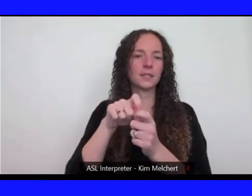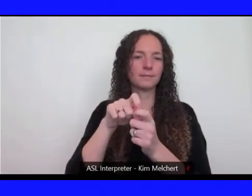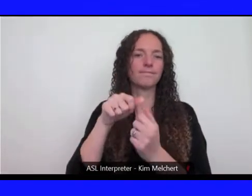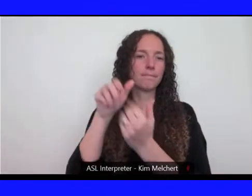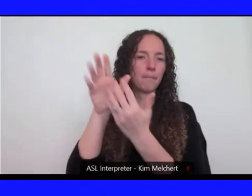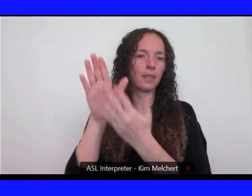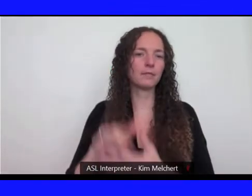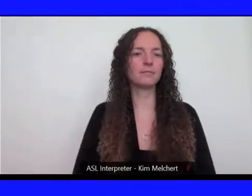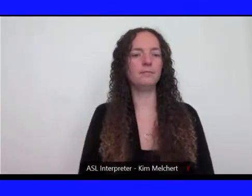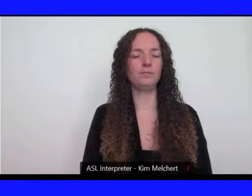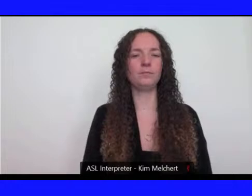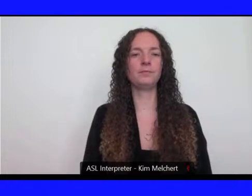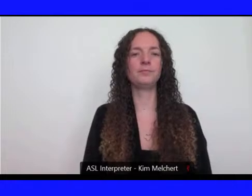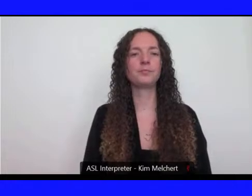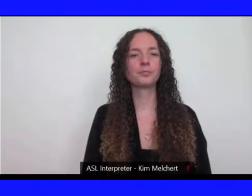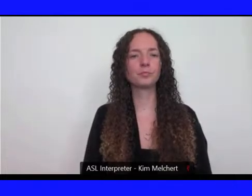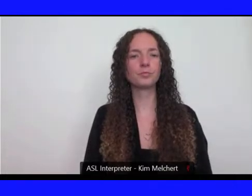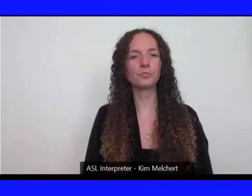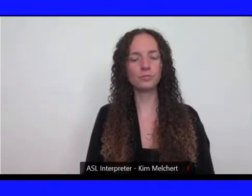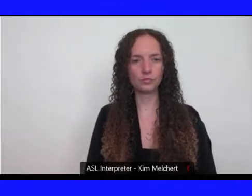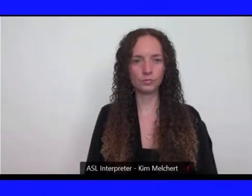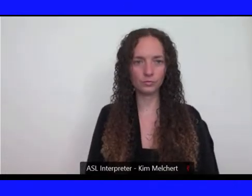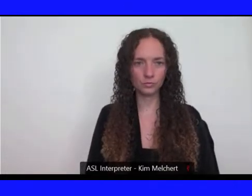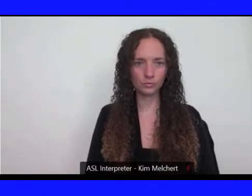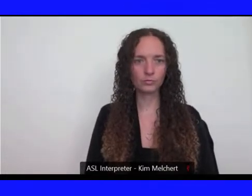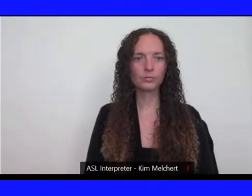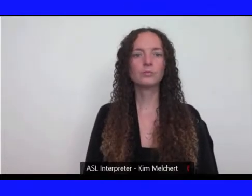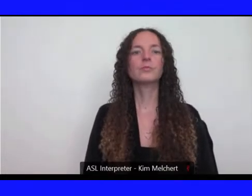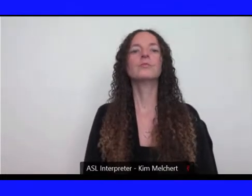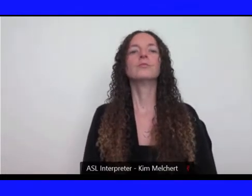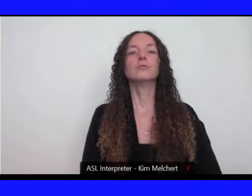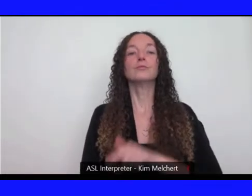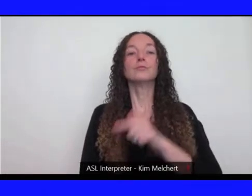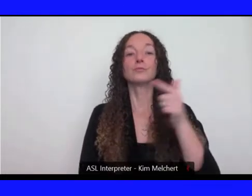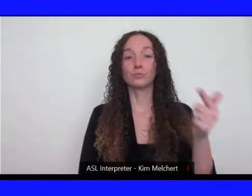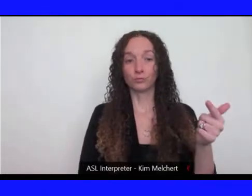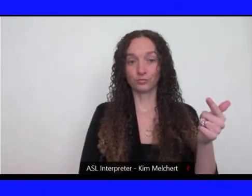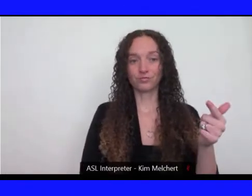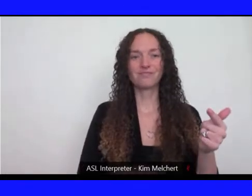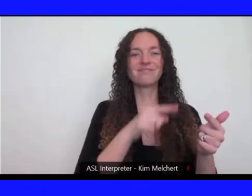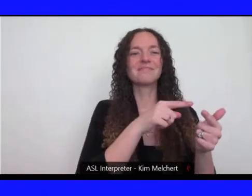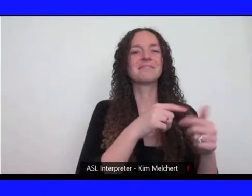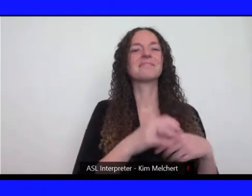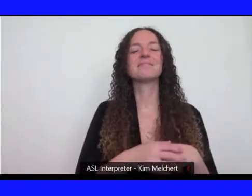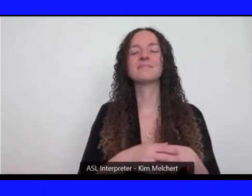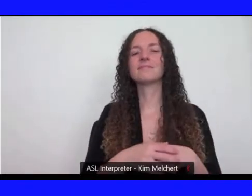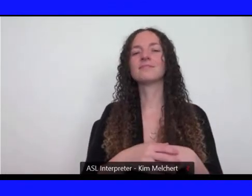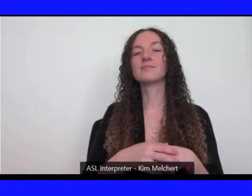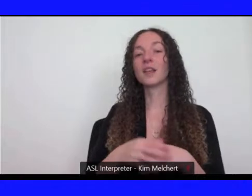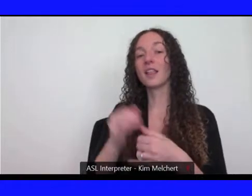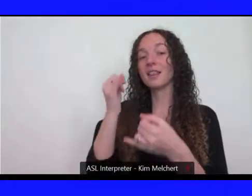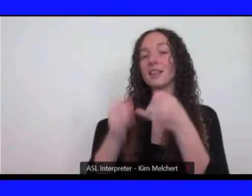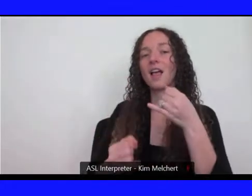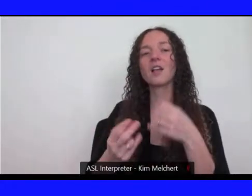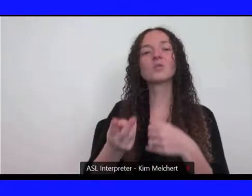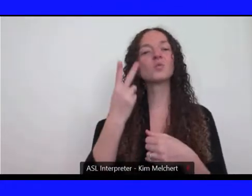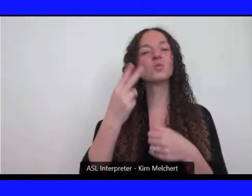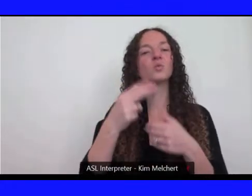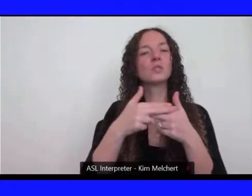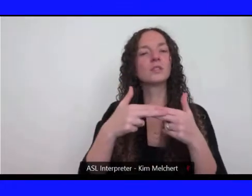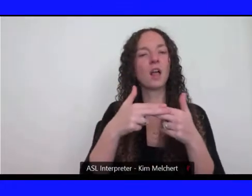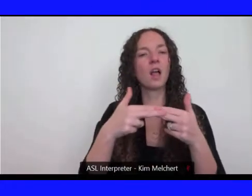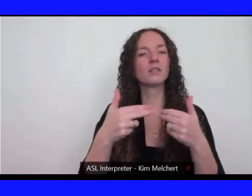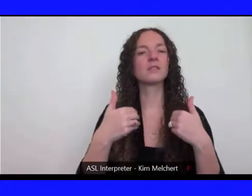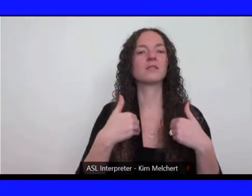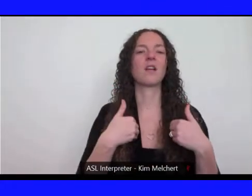some key areas of focus, but overall, I'd say a lot of progress on our 5 strategic pillars and our